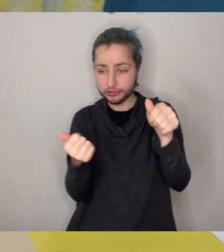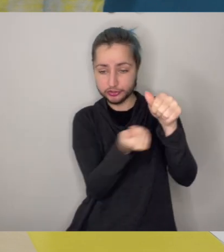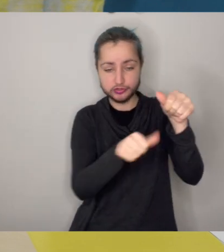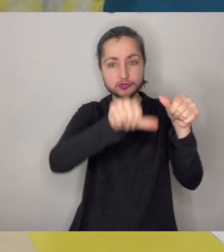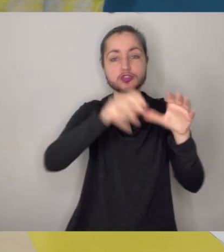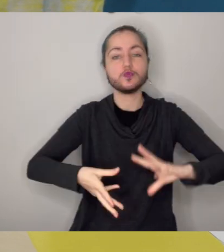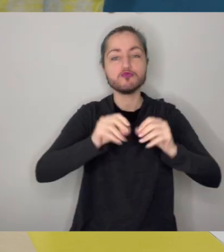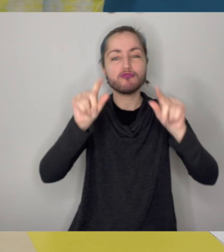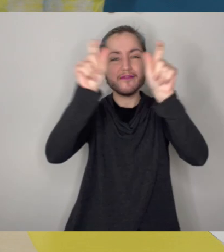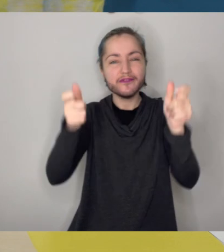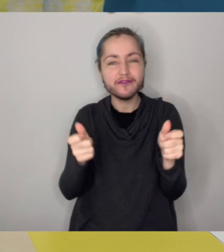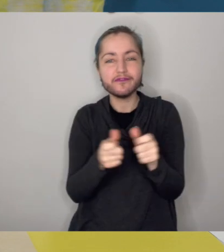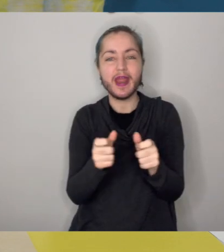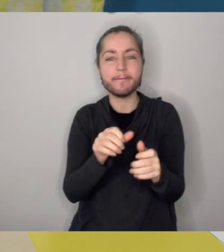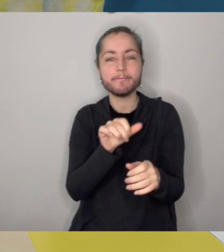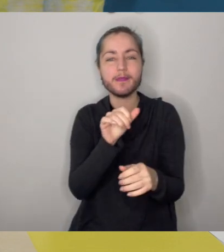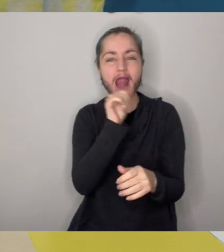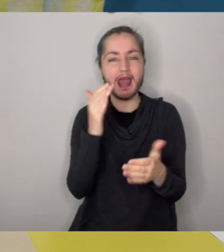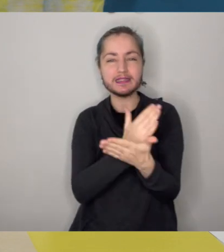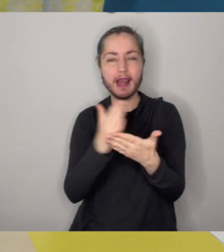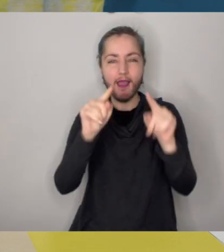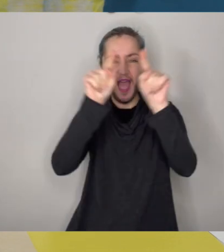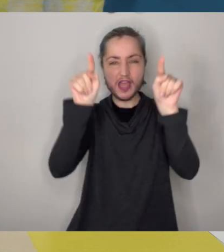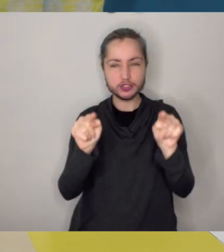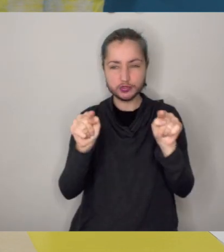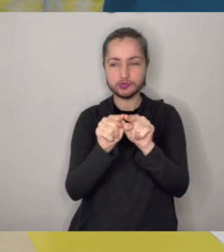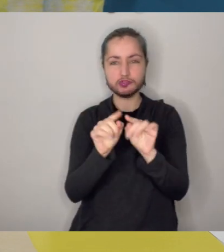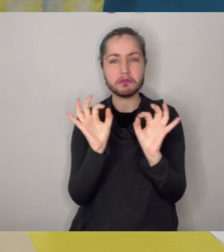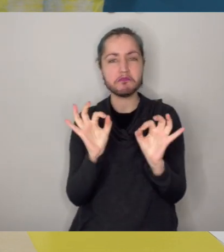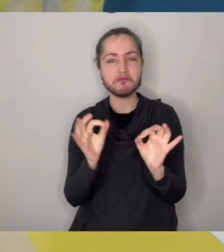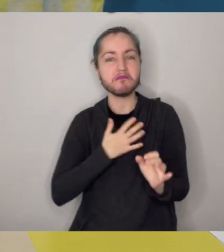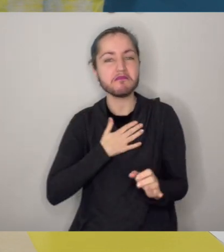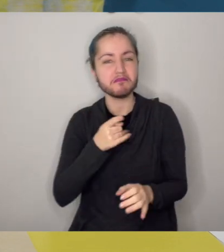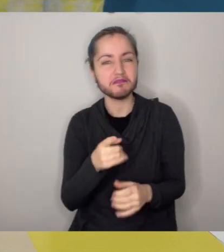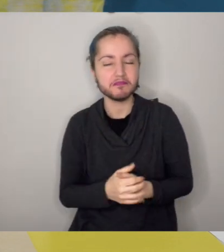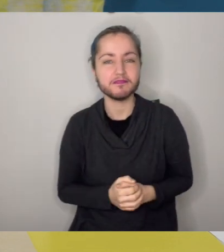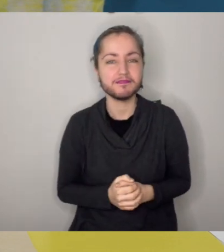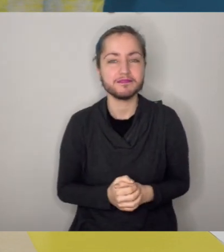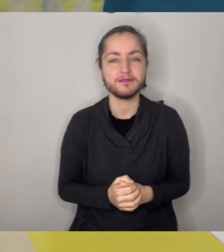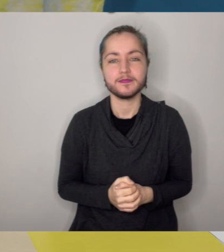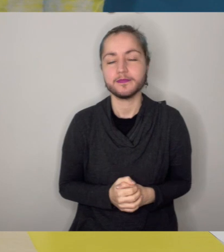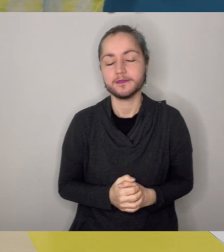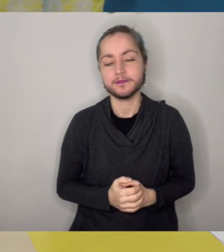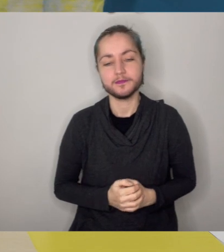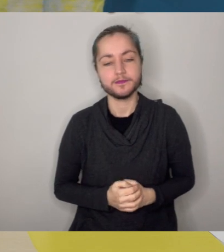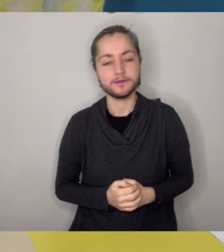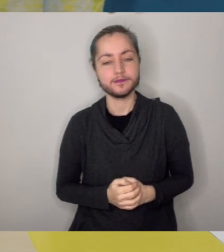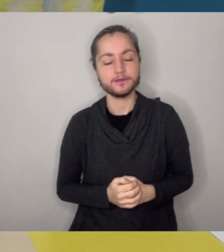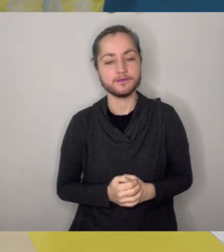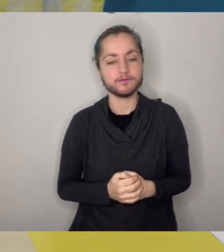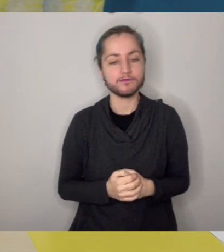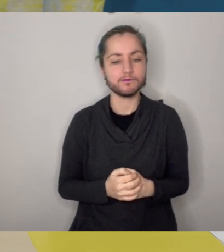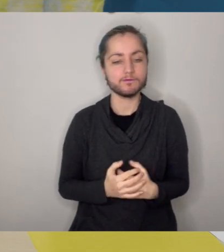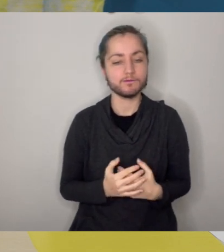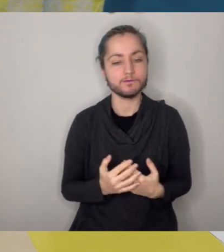taped off the edges on these just because it helps. I think you get a nice clean edge, and it really cleans everything up really nicely.